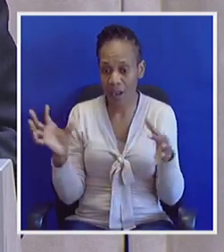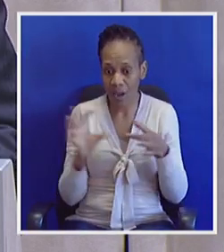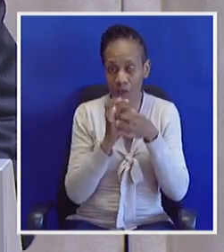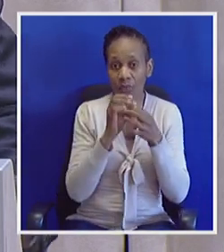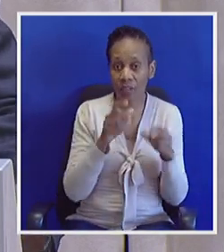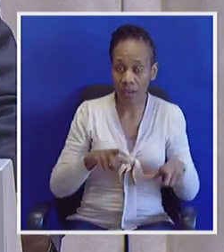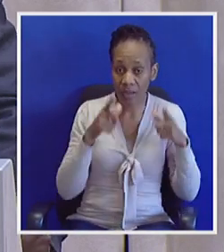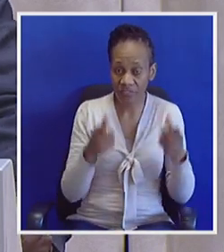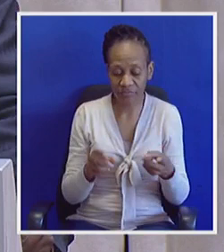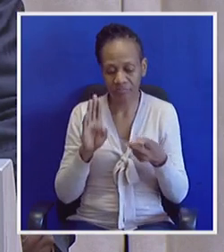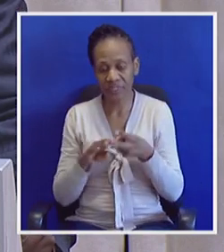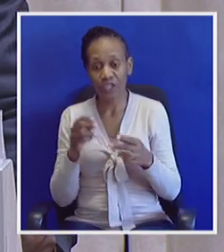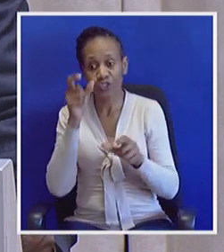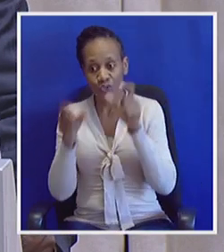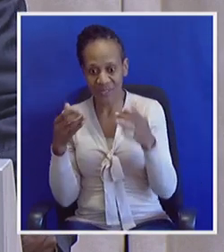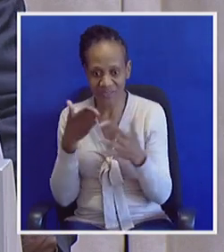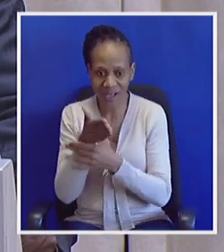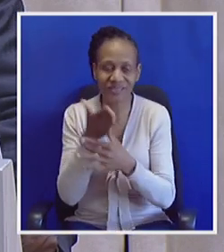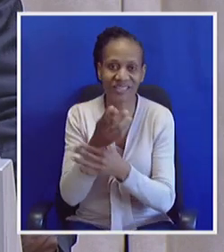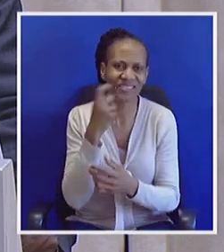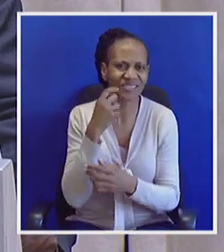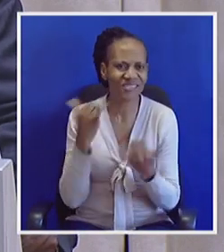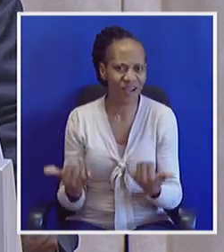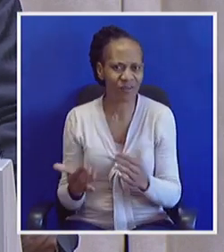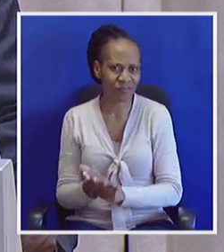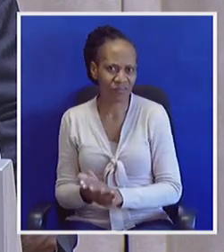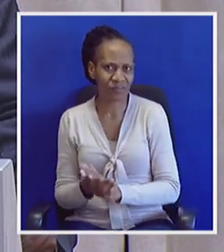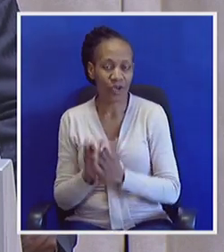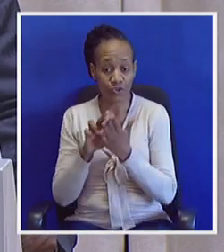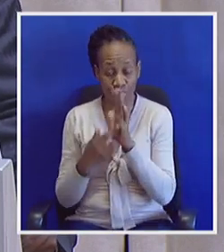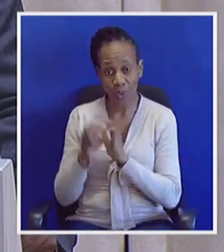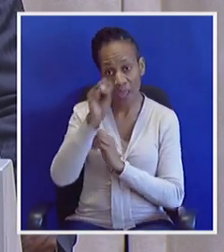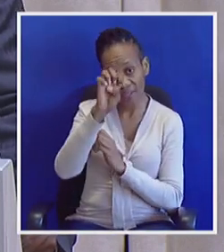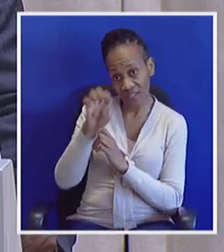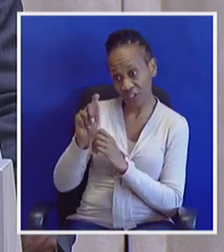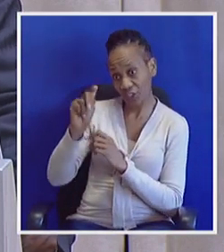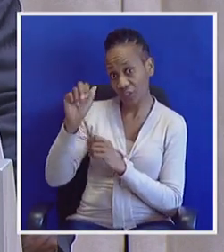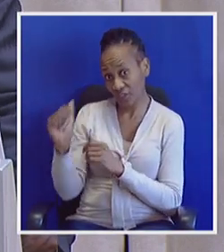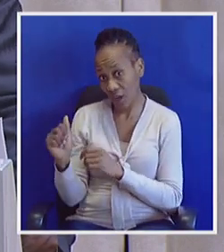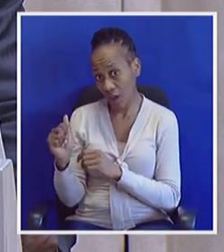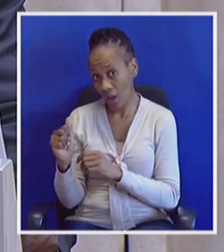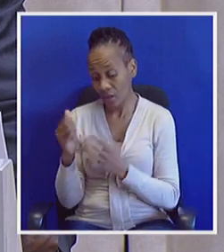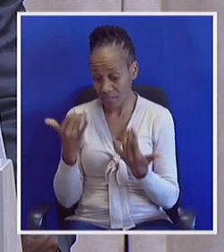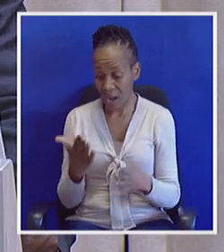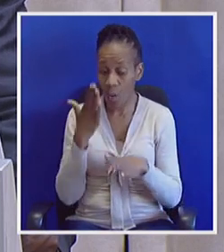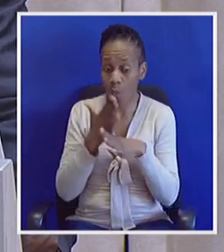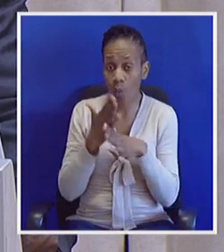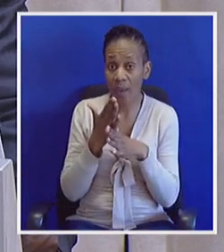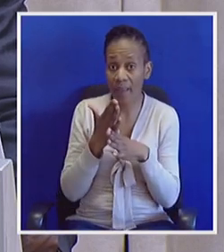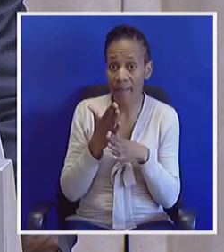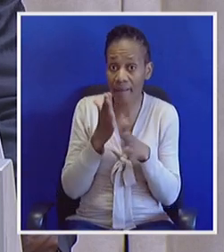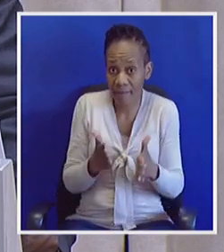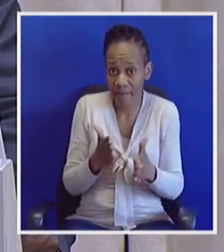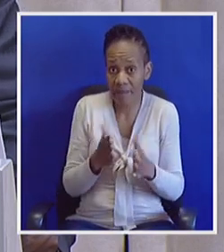well as student access. The role of our CETAs in supporting workplace linkages has also been